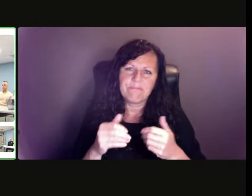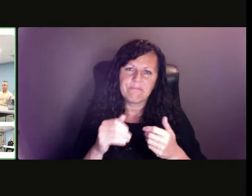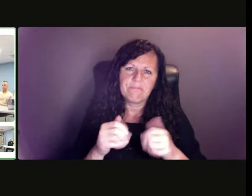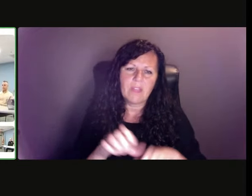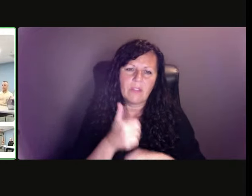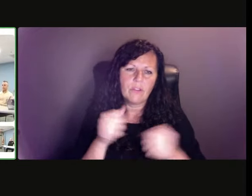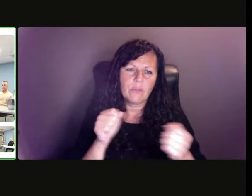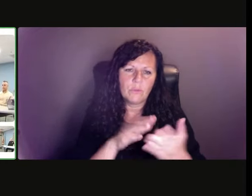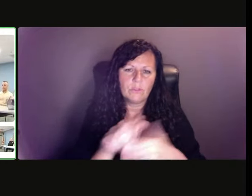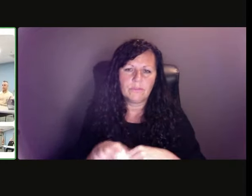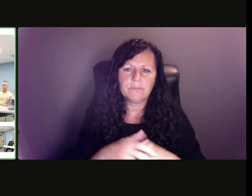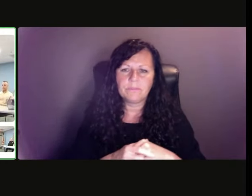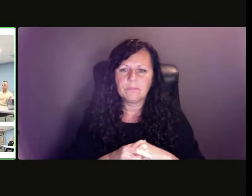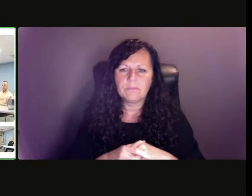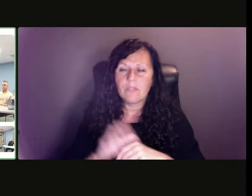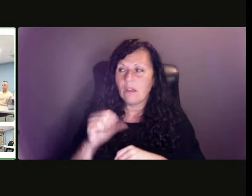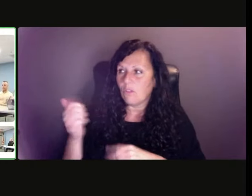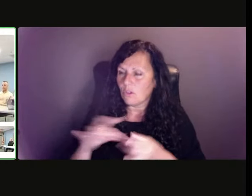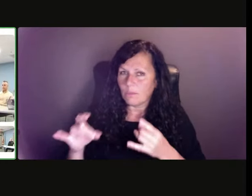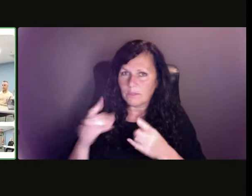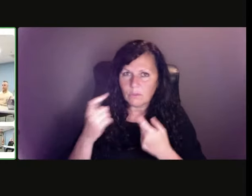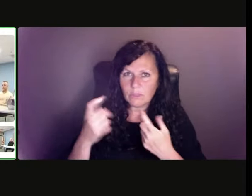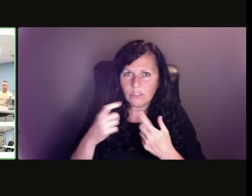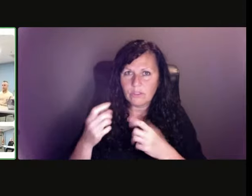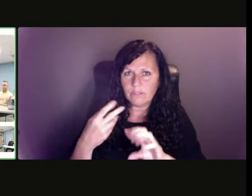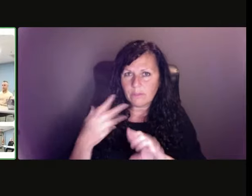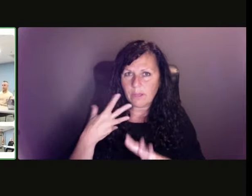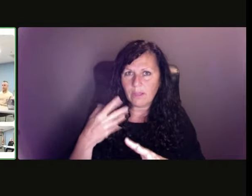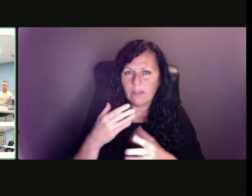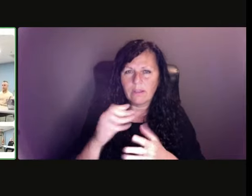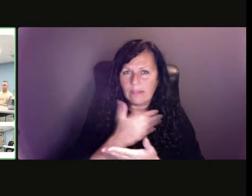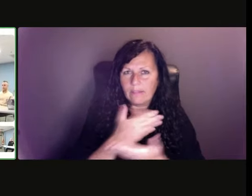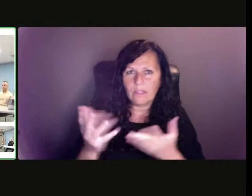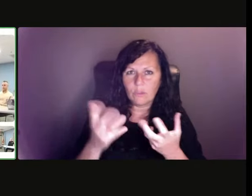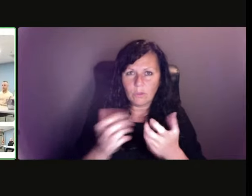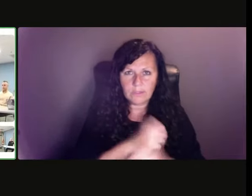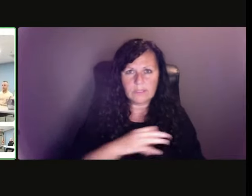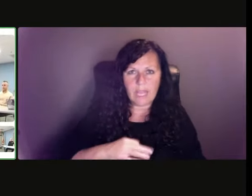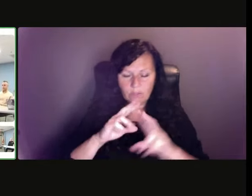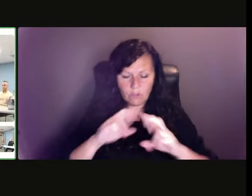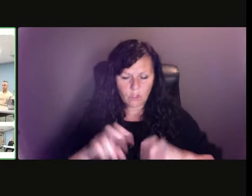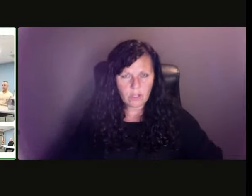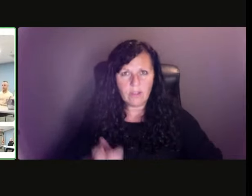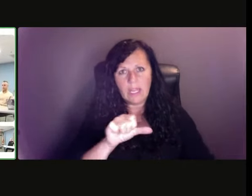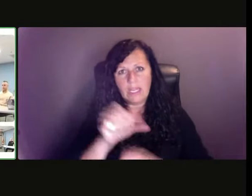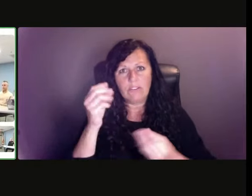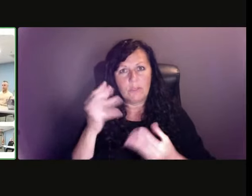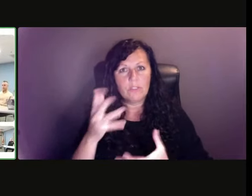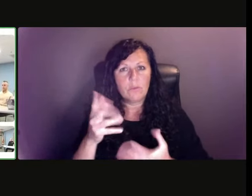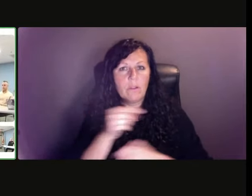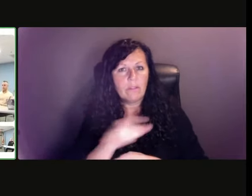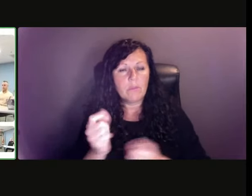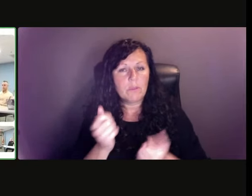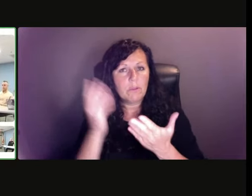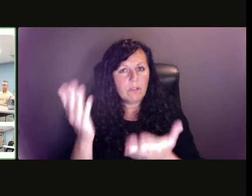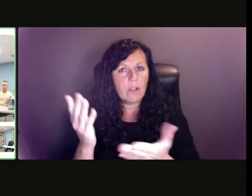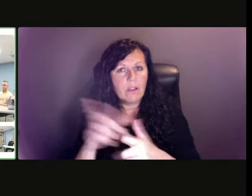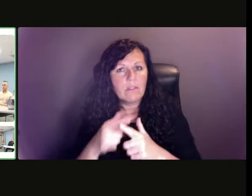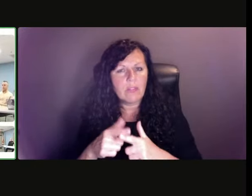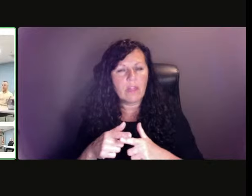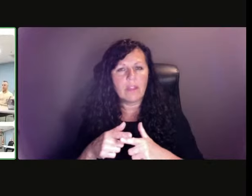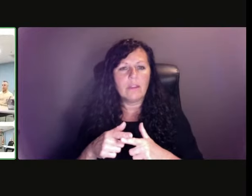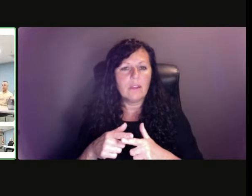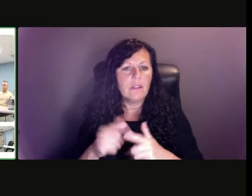Any other comments, questions, feedback, things you want staff to look at, information you want them to provide so we can have the next iteration of